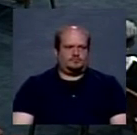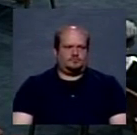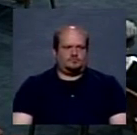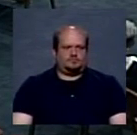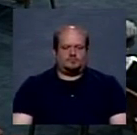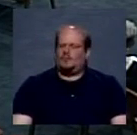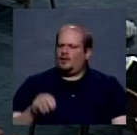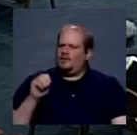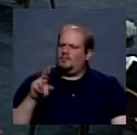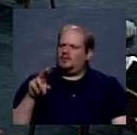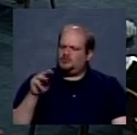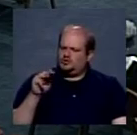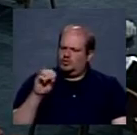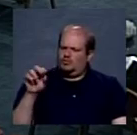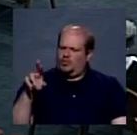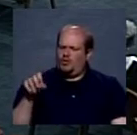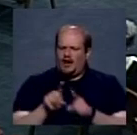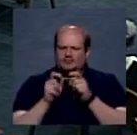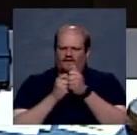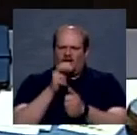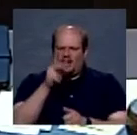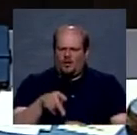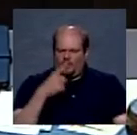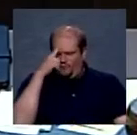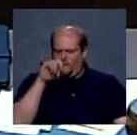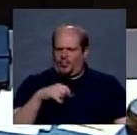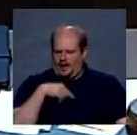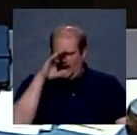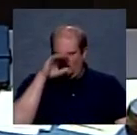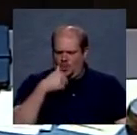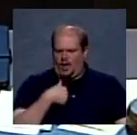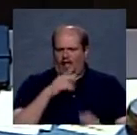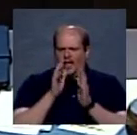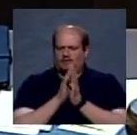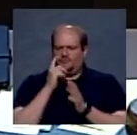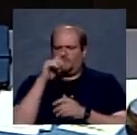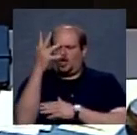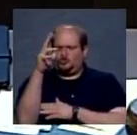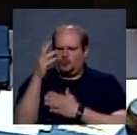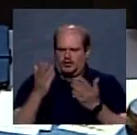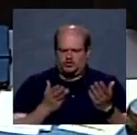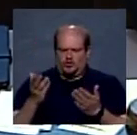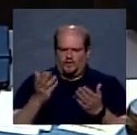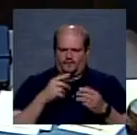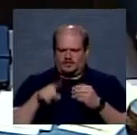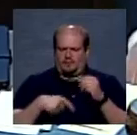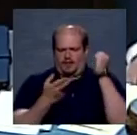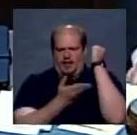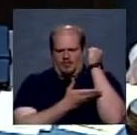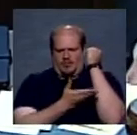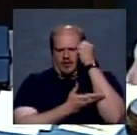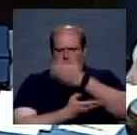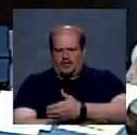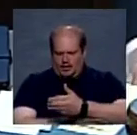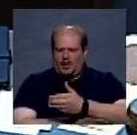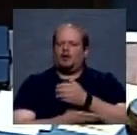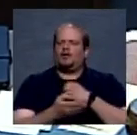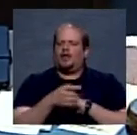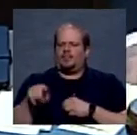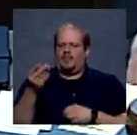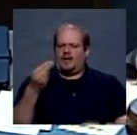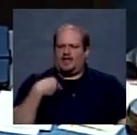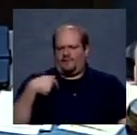Mr. Moore, just as a follow-up to that, I know I had I inquired from a tree service about cutting down a tree, and they